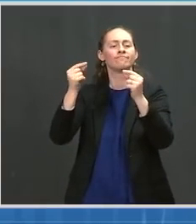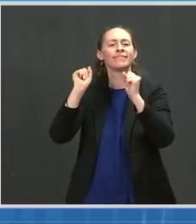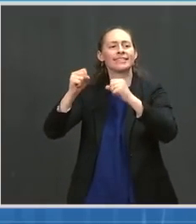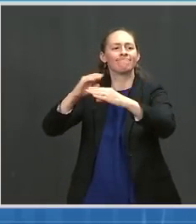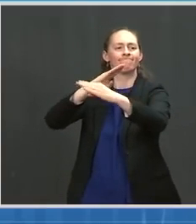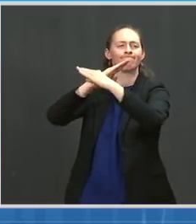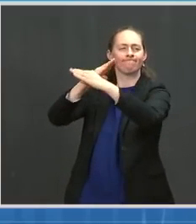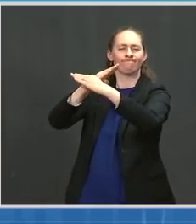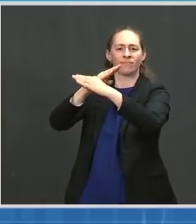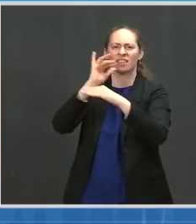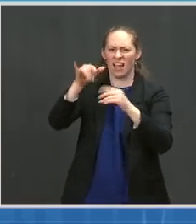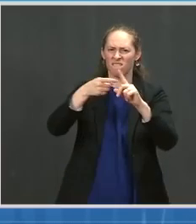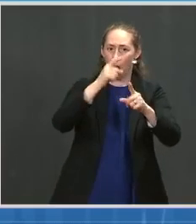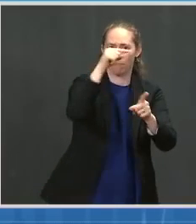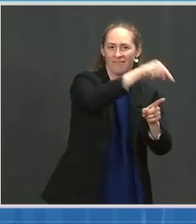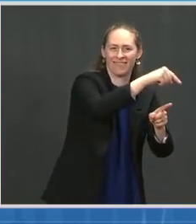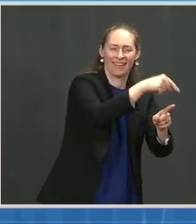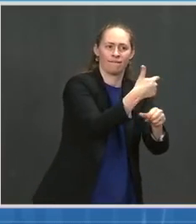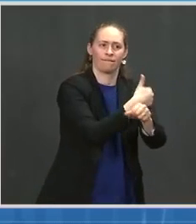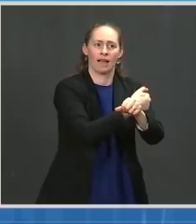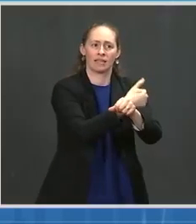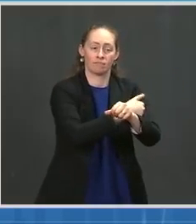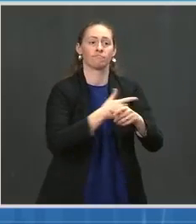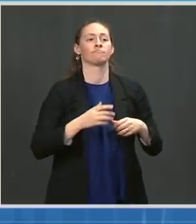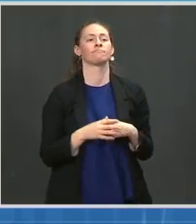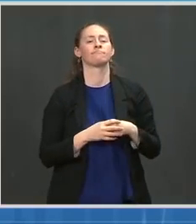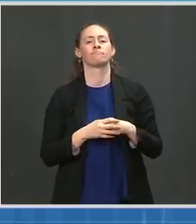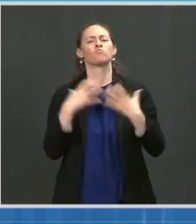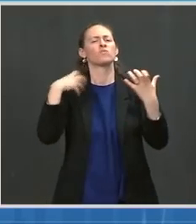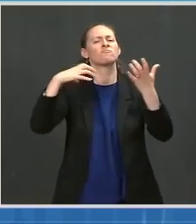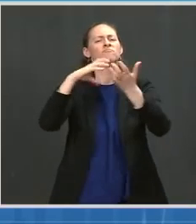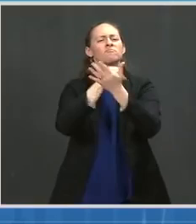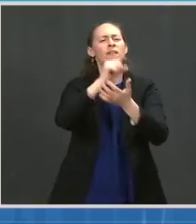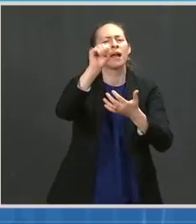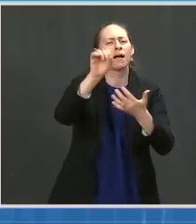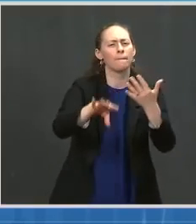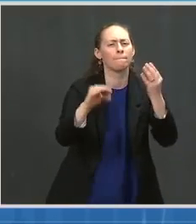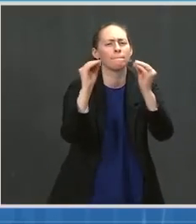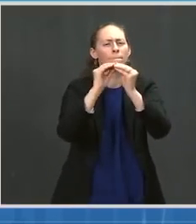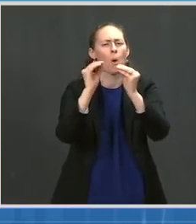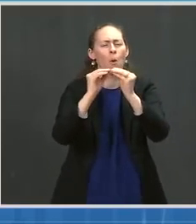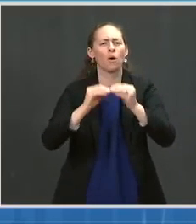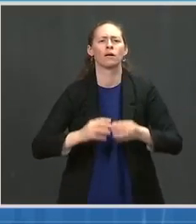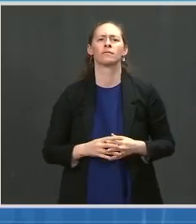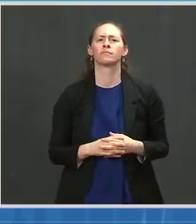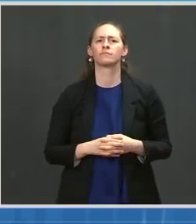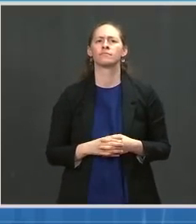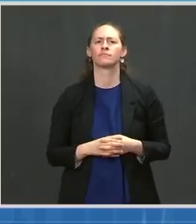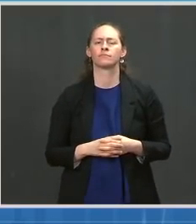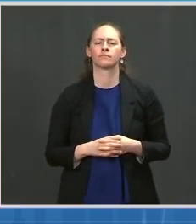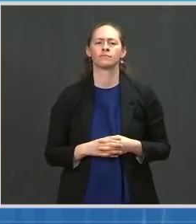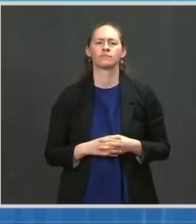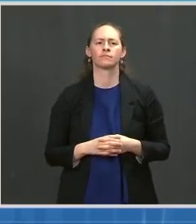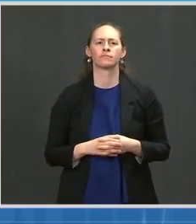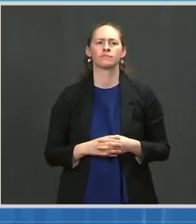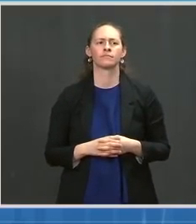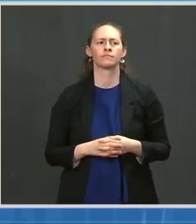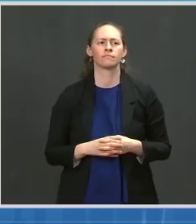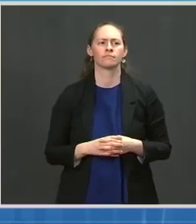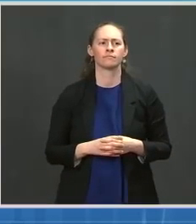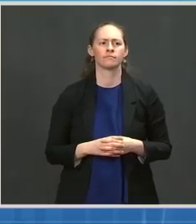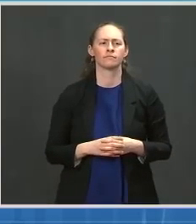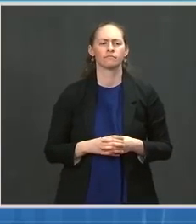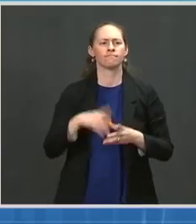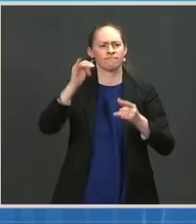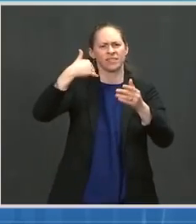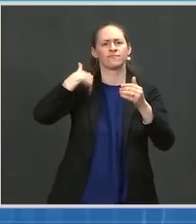the story goes on. Next slide. When MERS came about, they did the same thing in an attempt